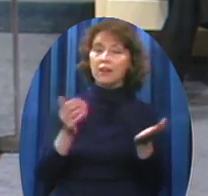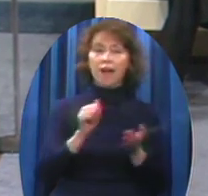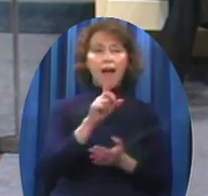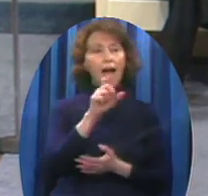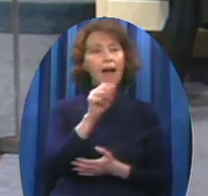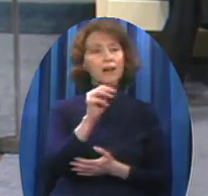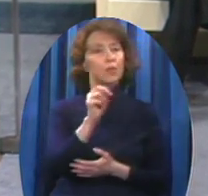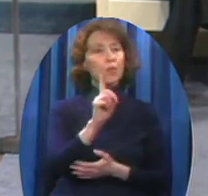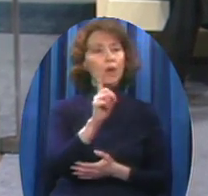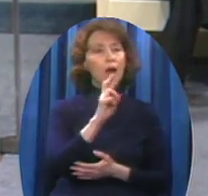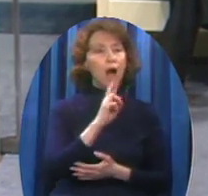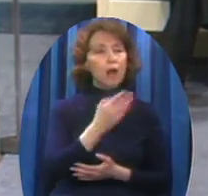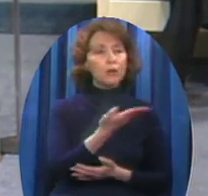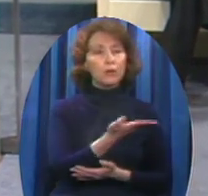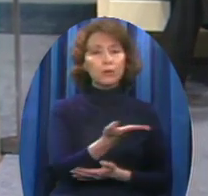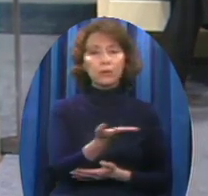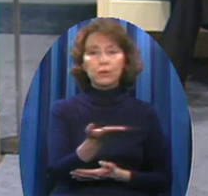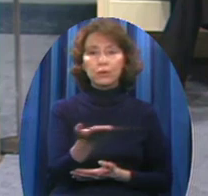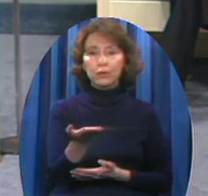Adam, wherefore art thou?